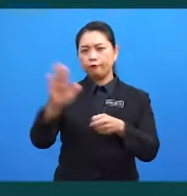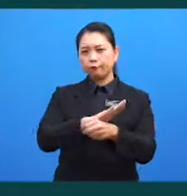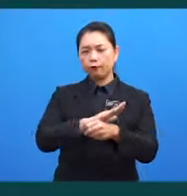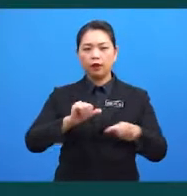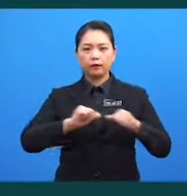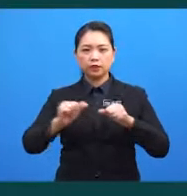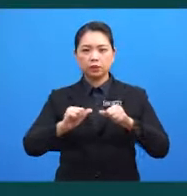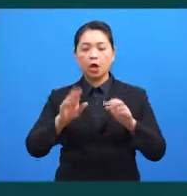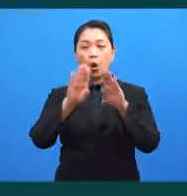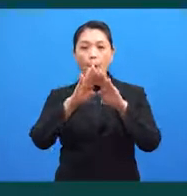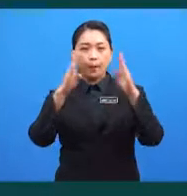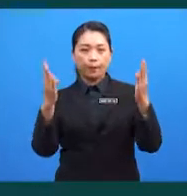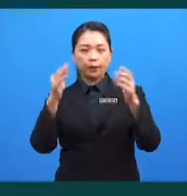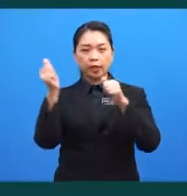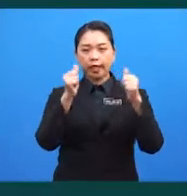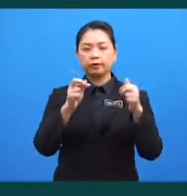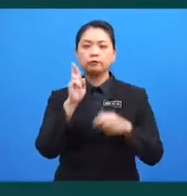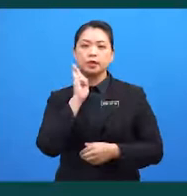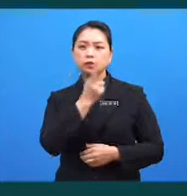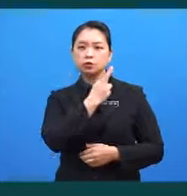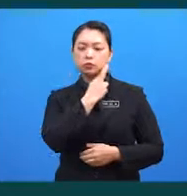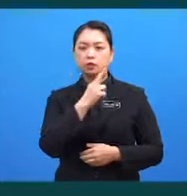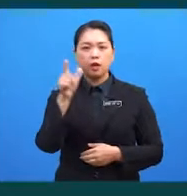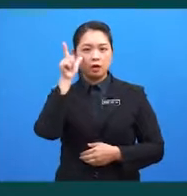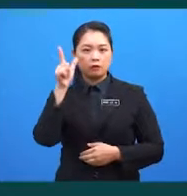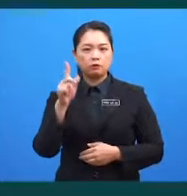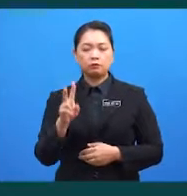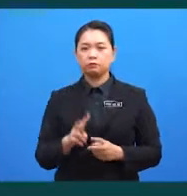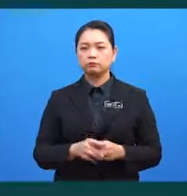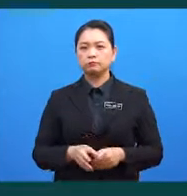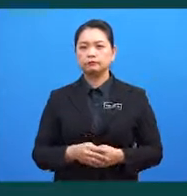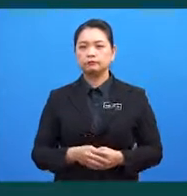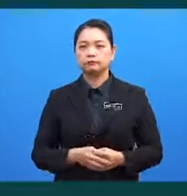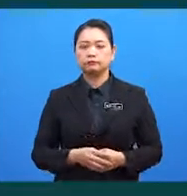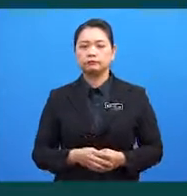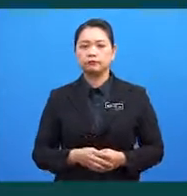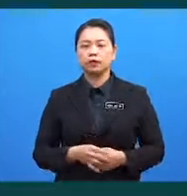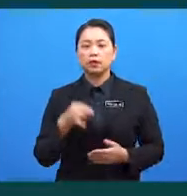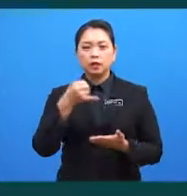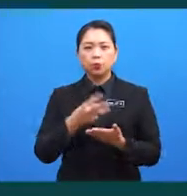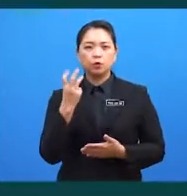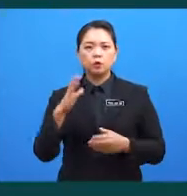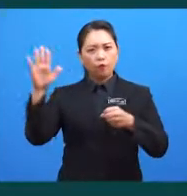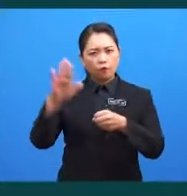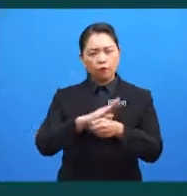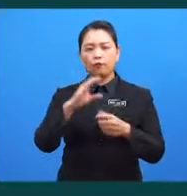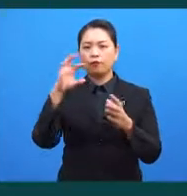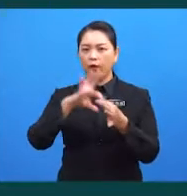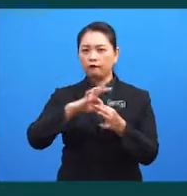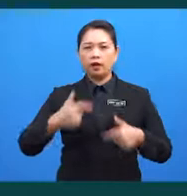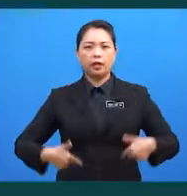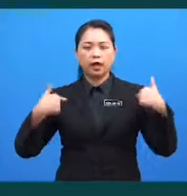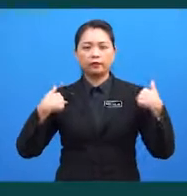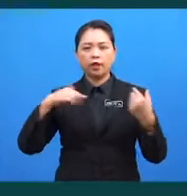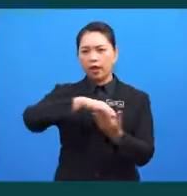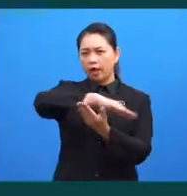activities, open-air restaurant with loads of food stalls. It was full of life and